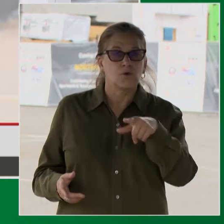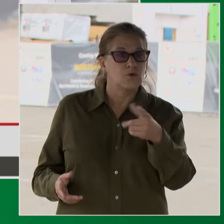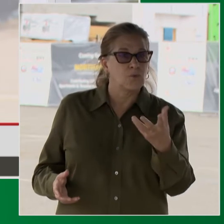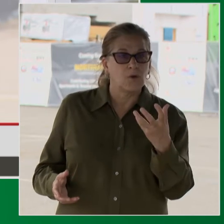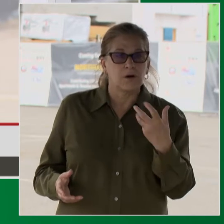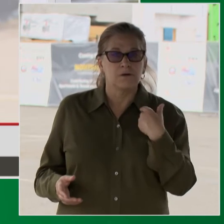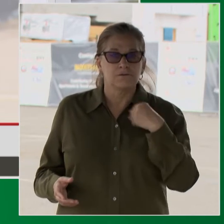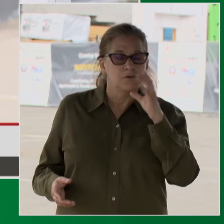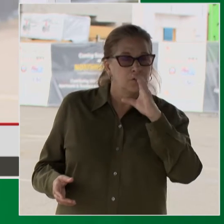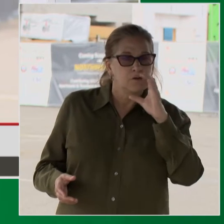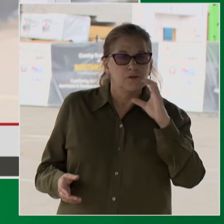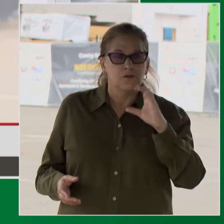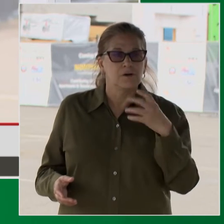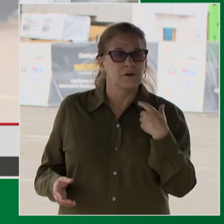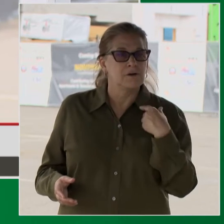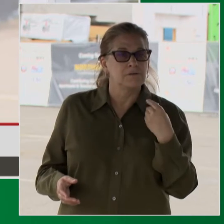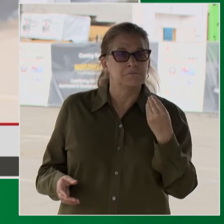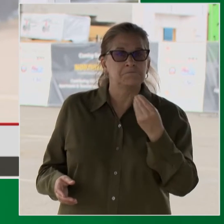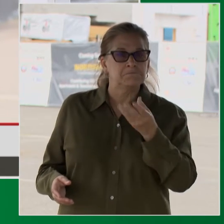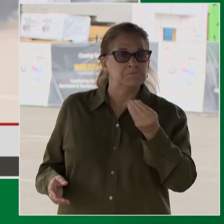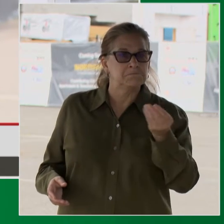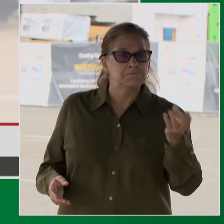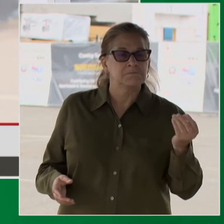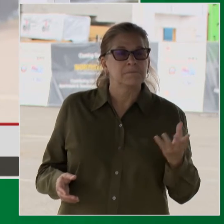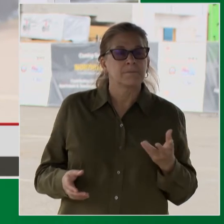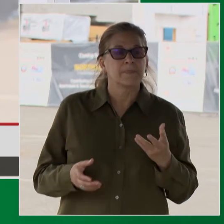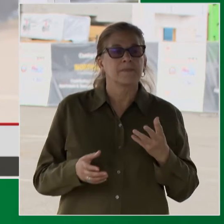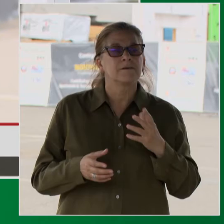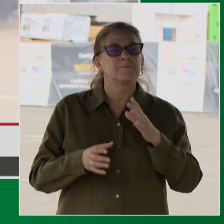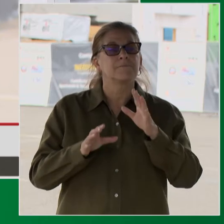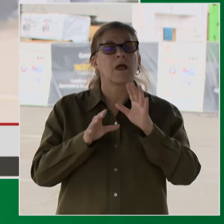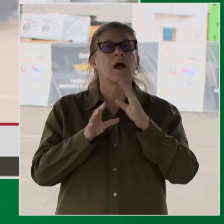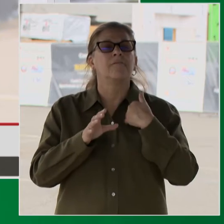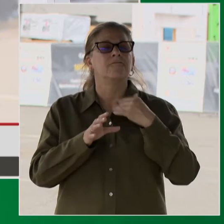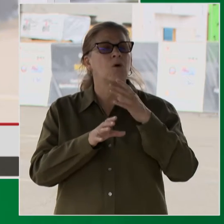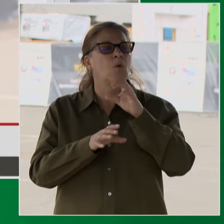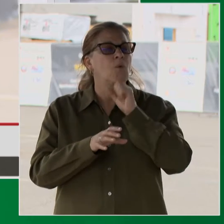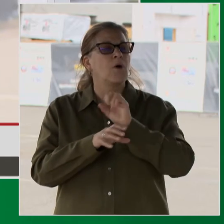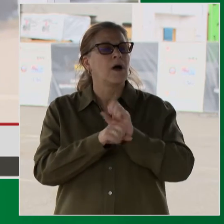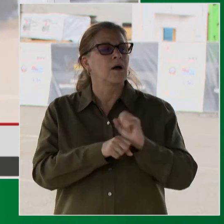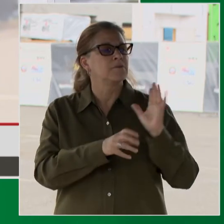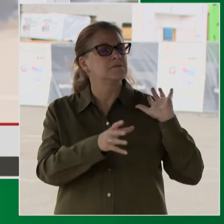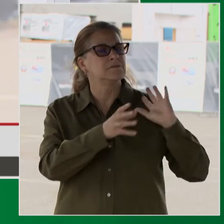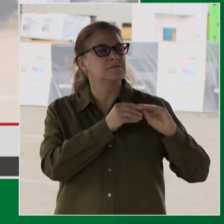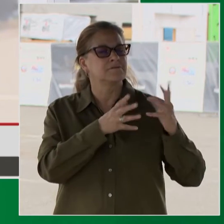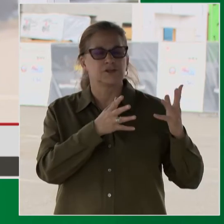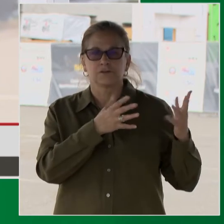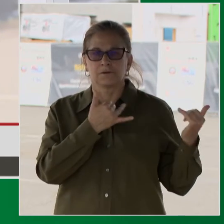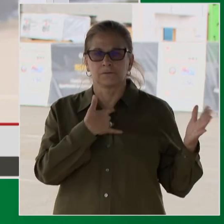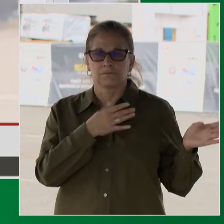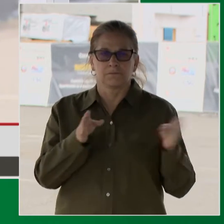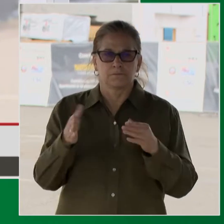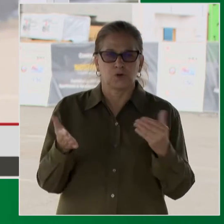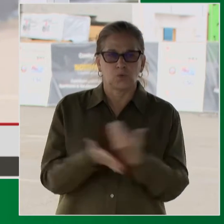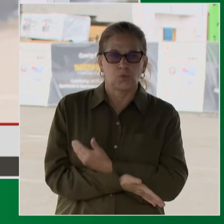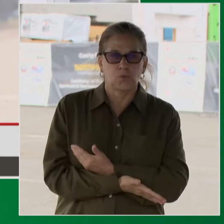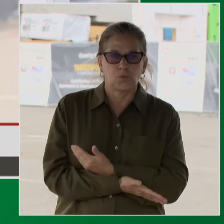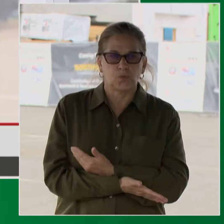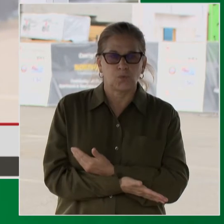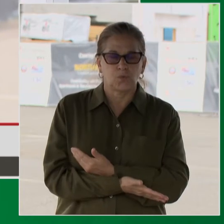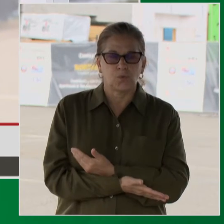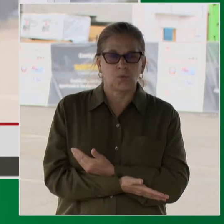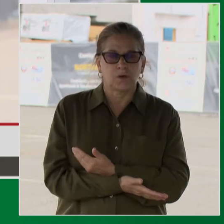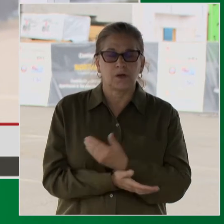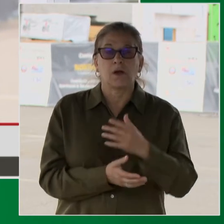can break out of some old habits maybe of clicking, I won't say what websites some of us